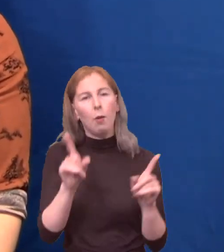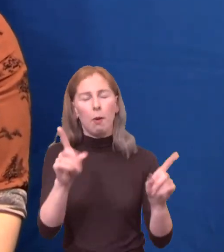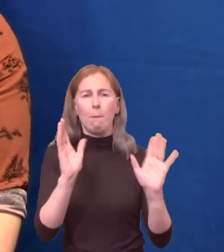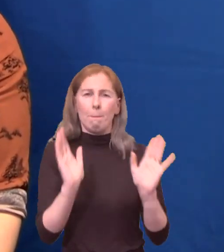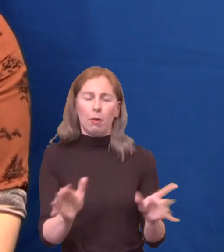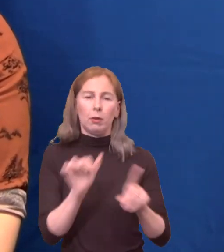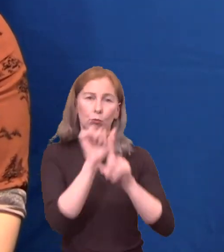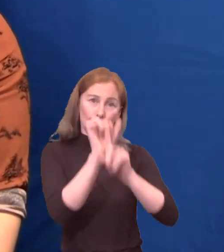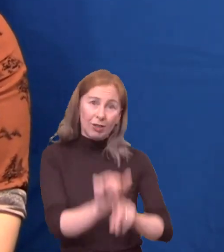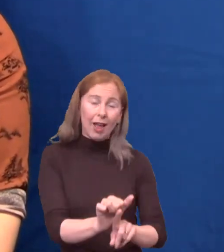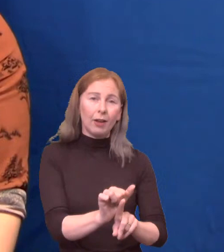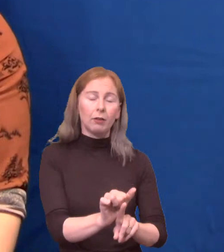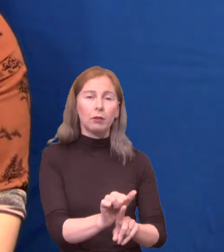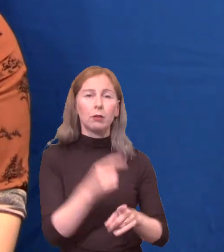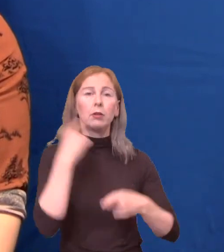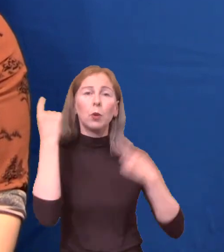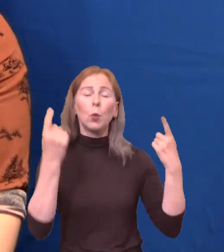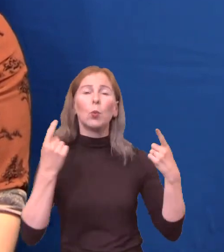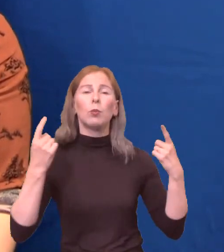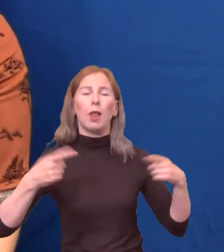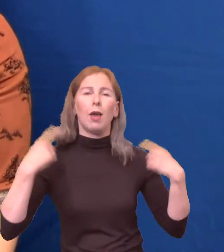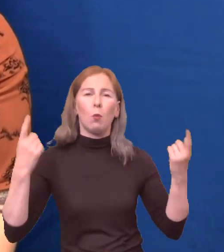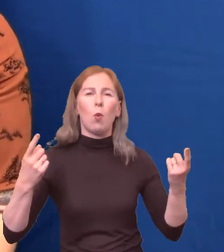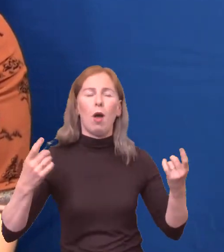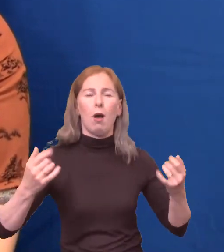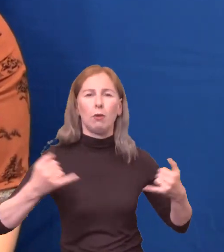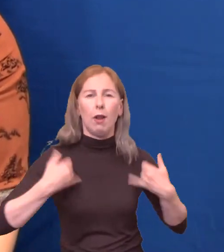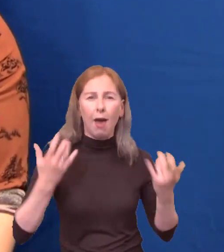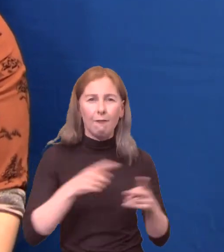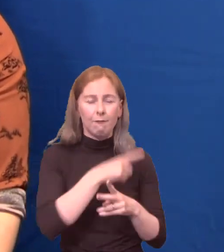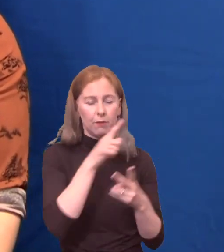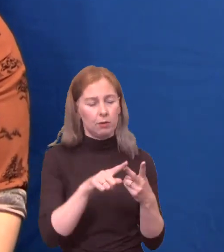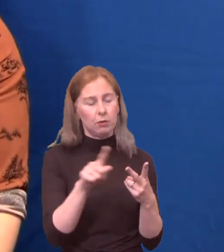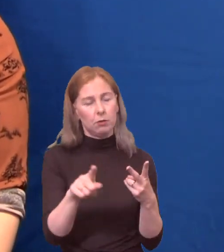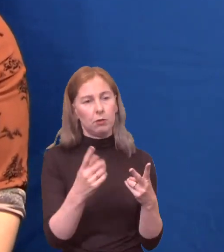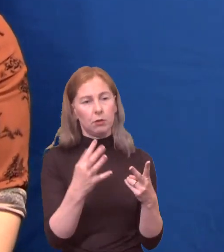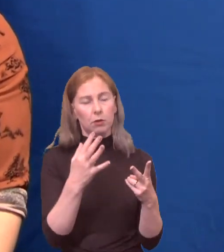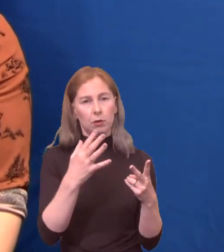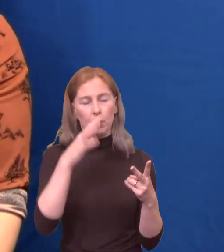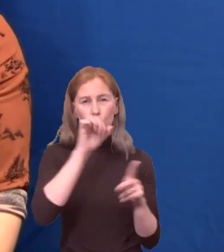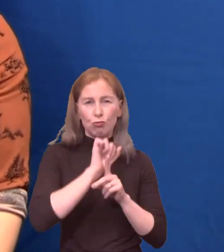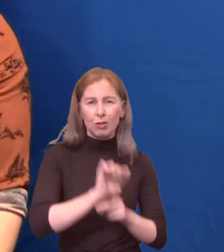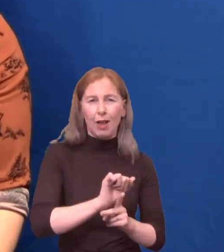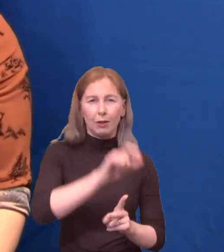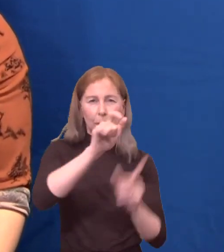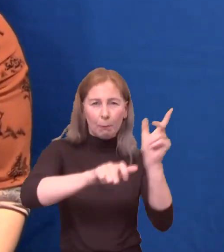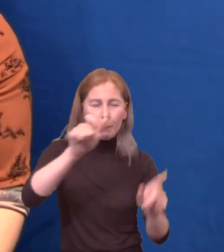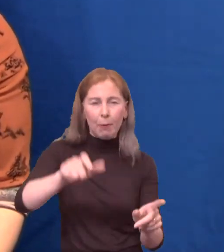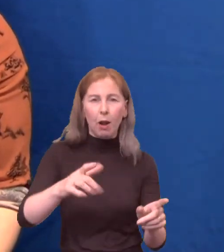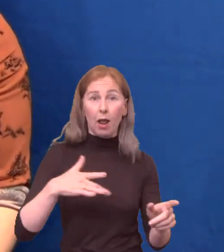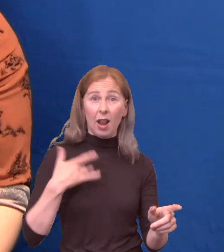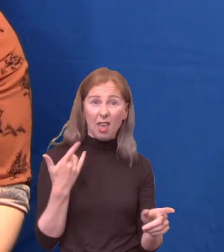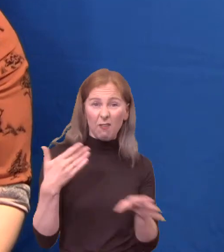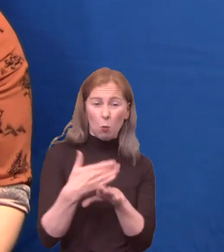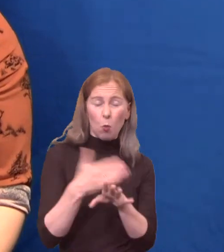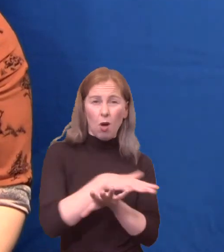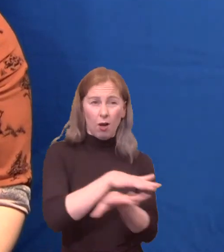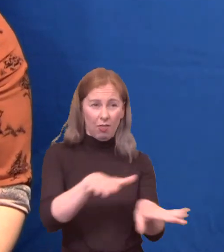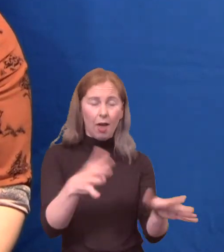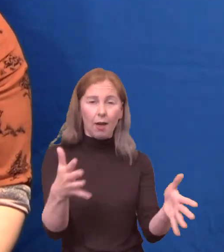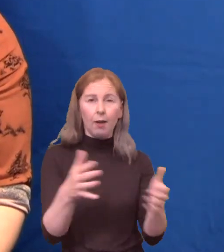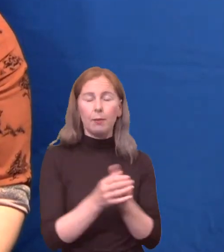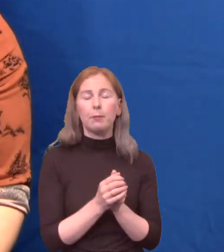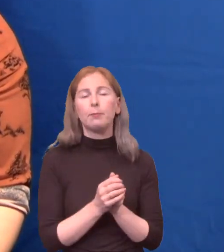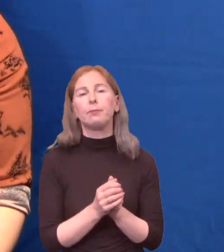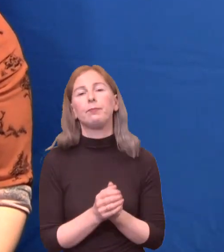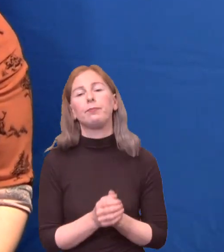wildlife, about protecting the livelihood of the people who live and work within the rural community, and just being responsible while doing it. So we've had a